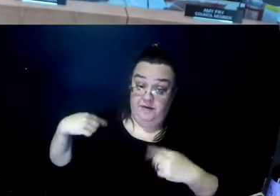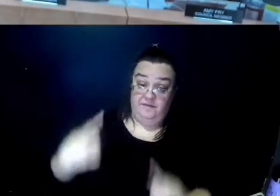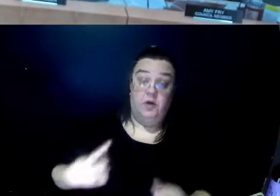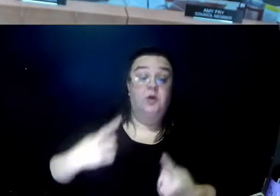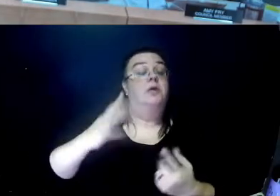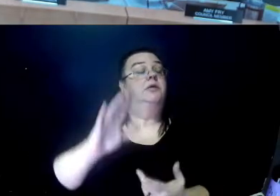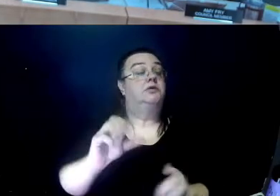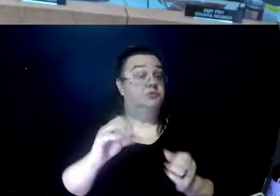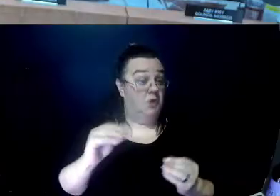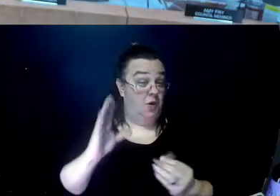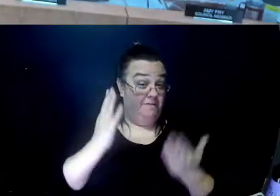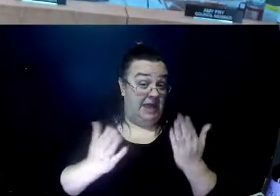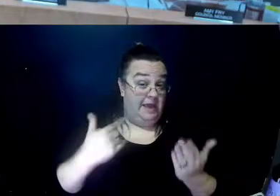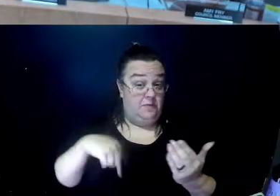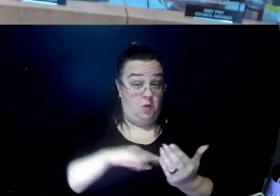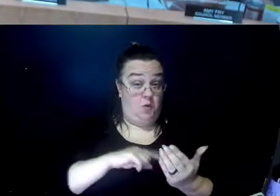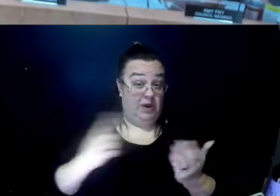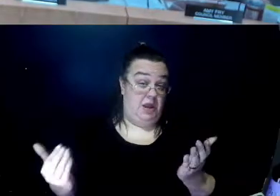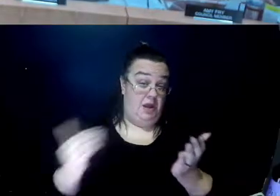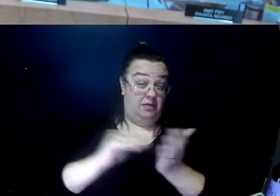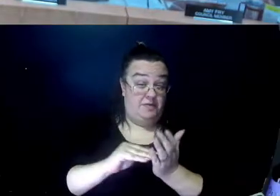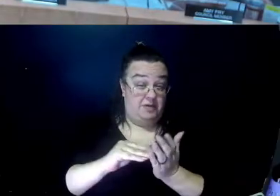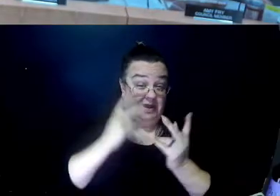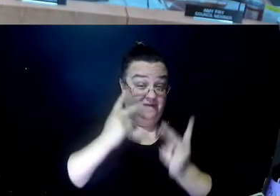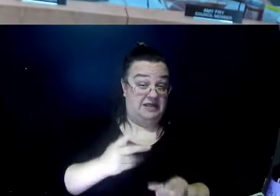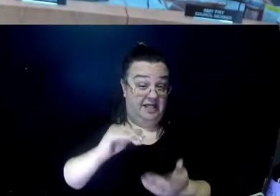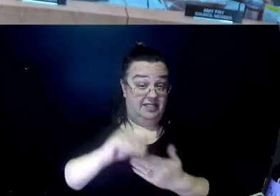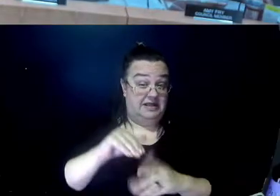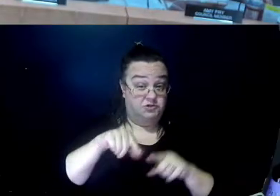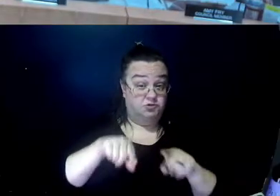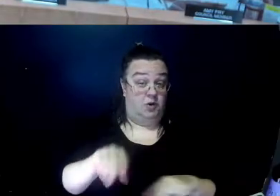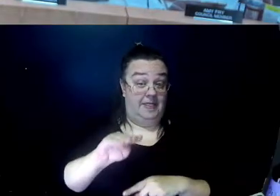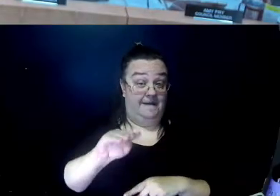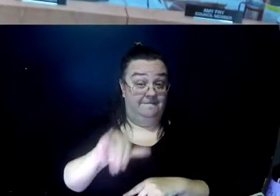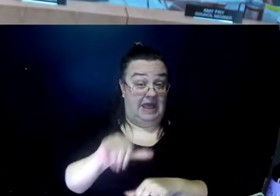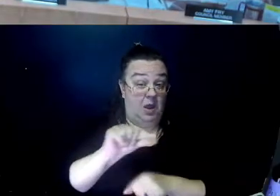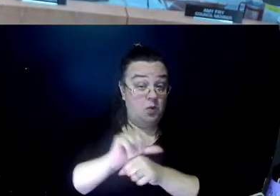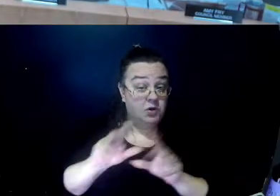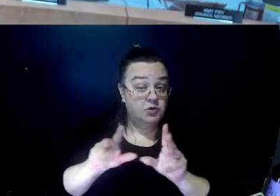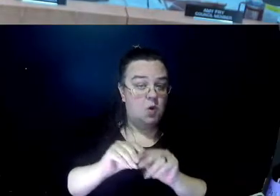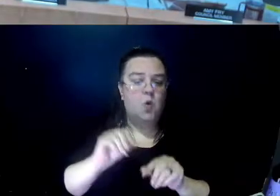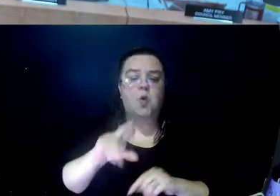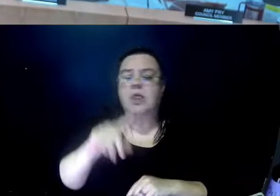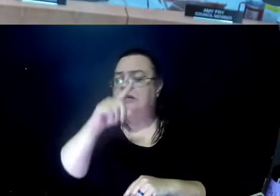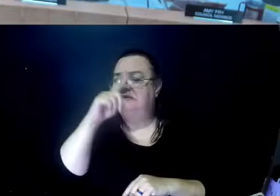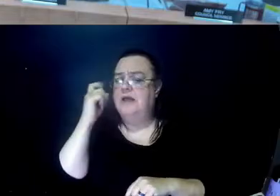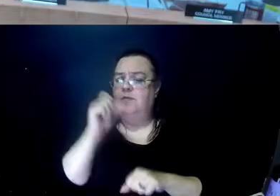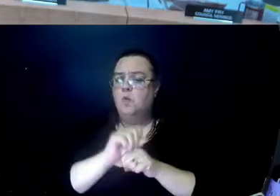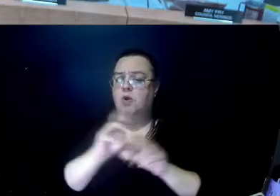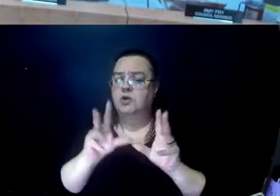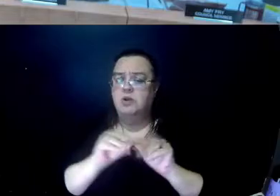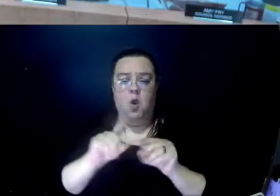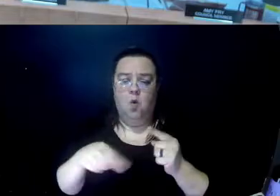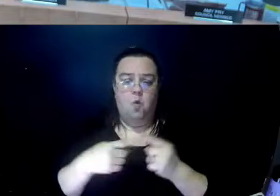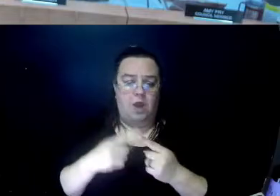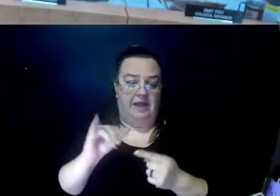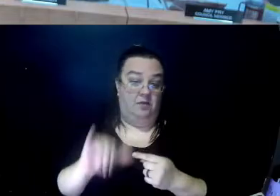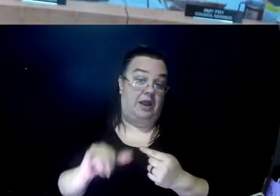Shall we revisit this at the May work session or at the summer work session, whenever we schedule